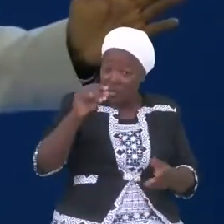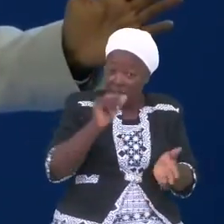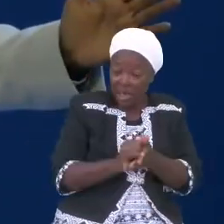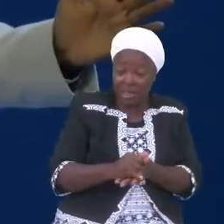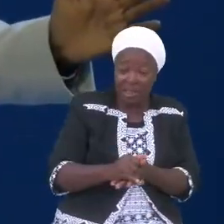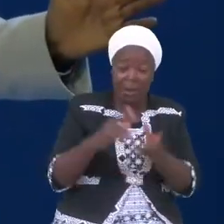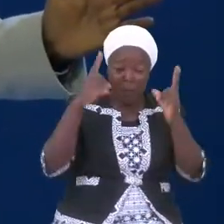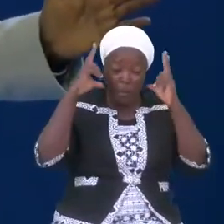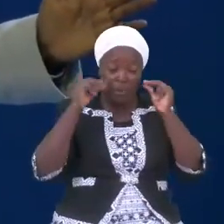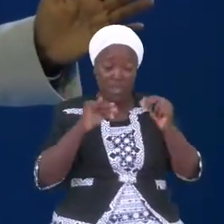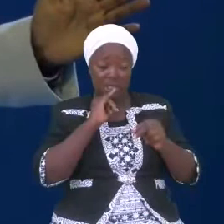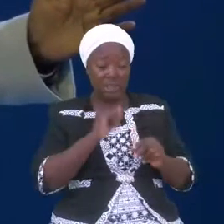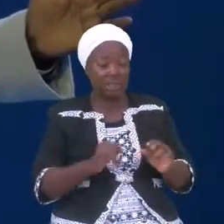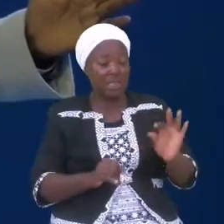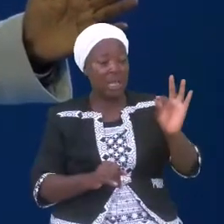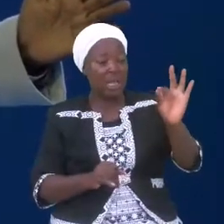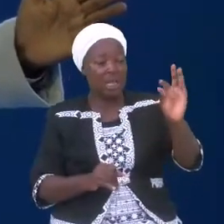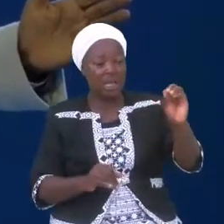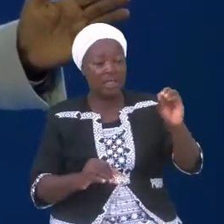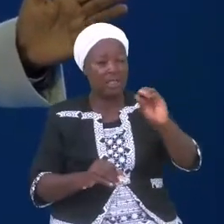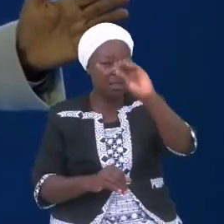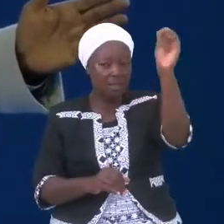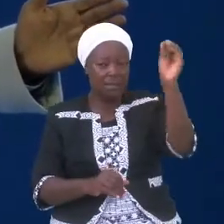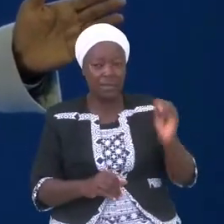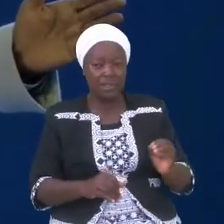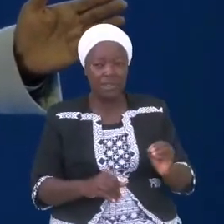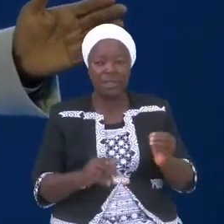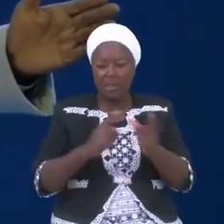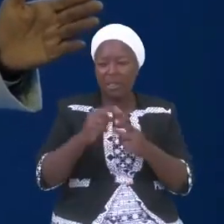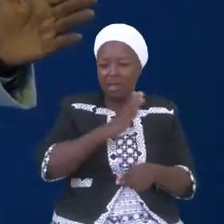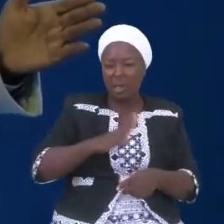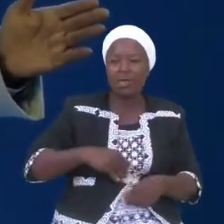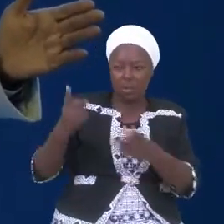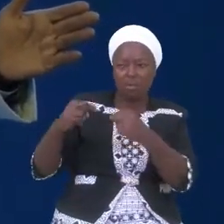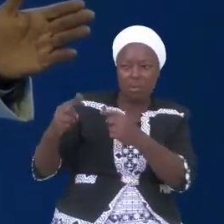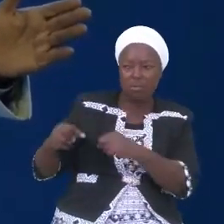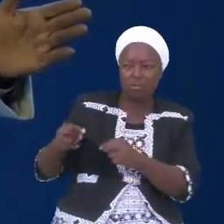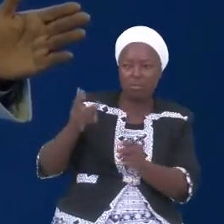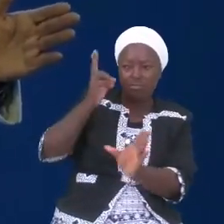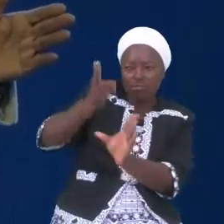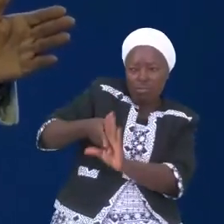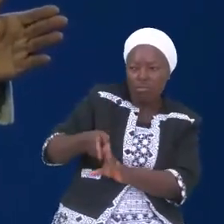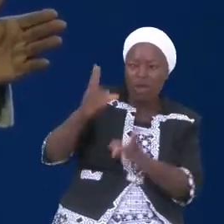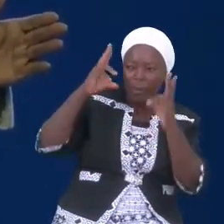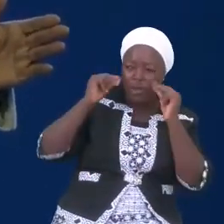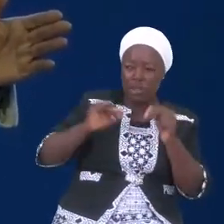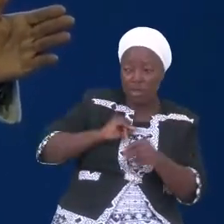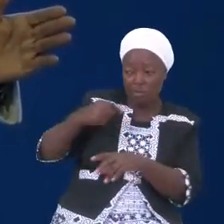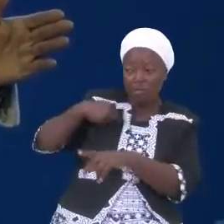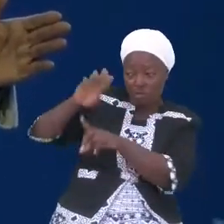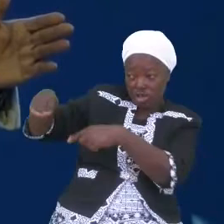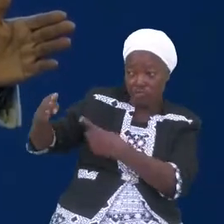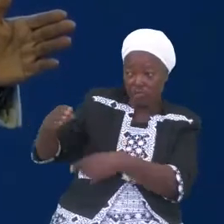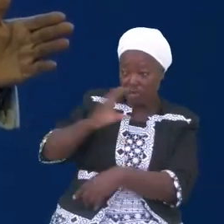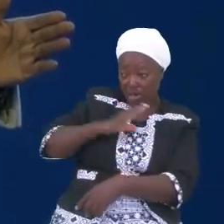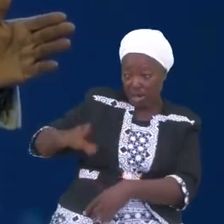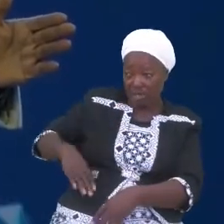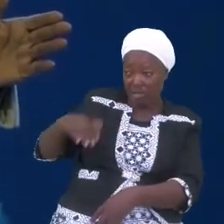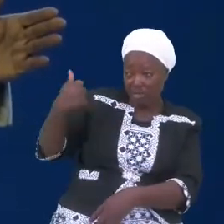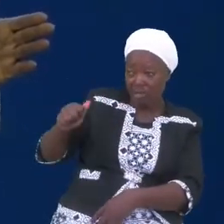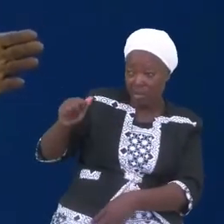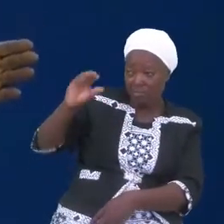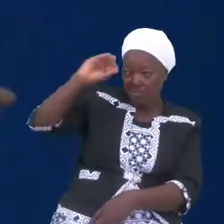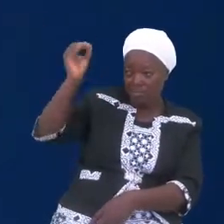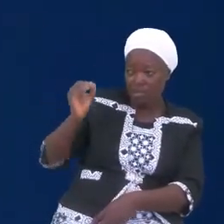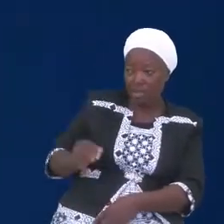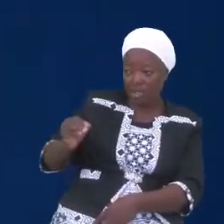is 90%, Christ, come, join Moses. I give you 10% of my